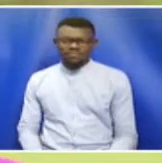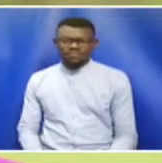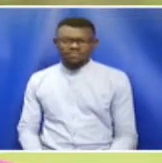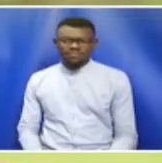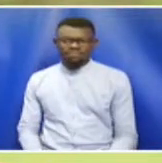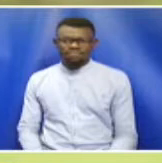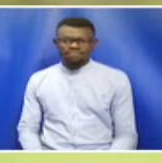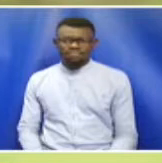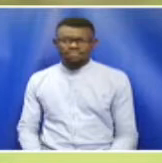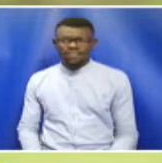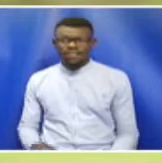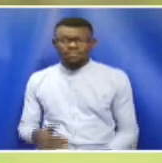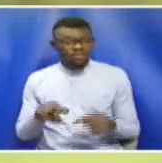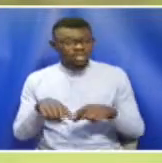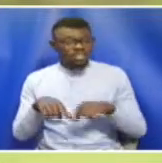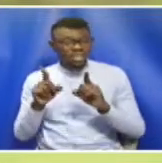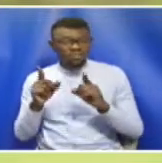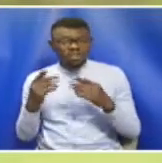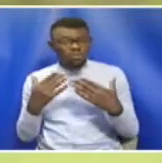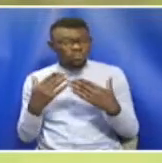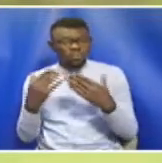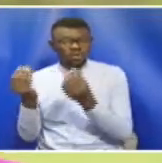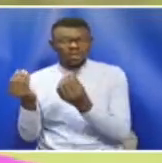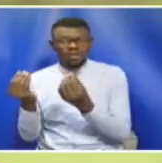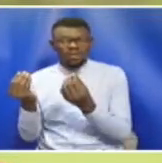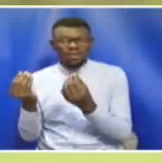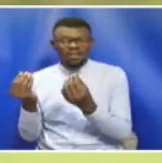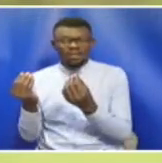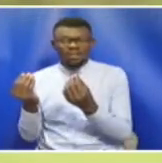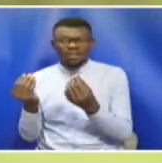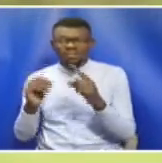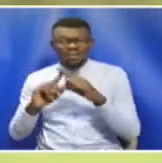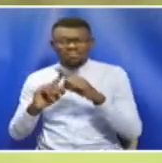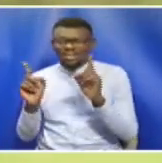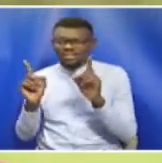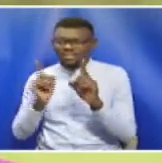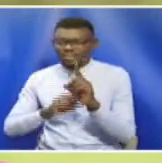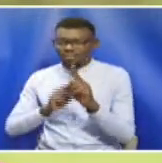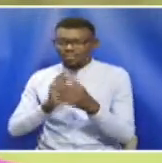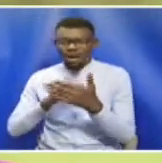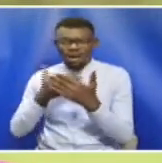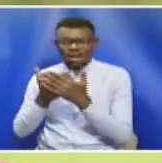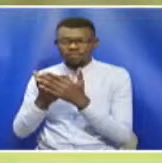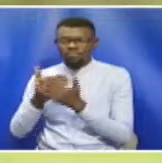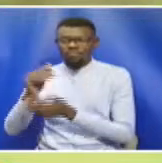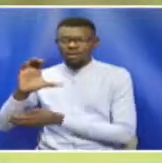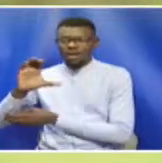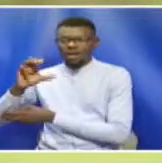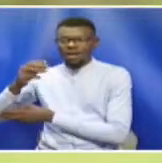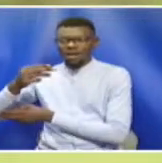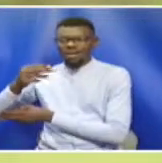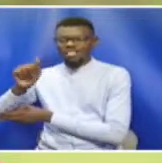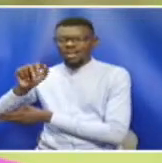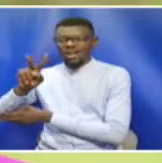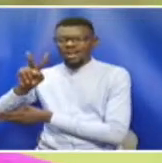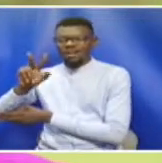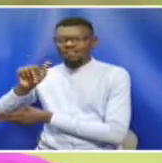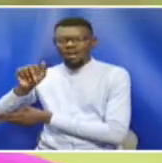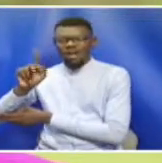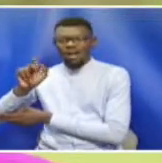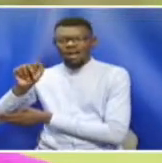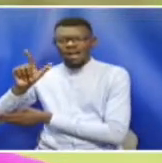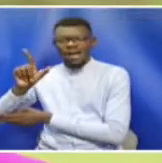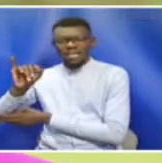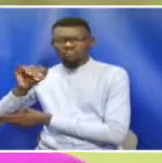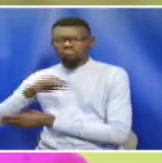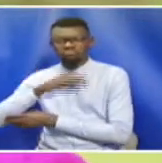So as it was, he left and he drove down to Chavakali, and that's where he met his death.